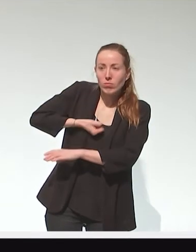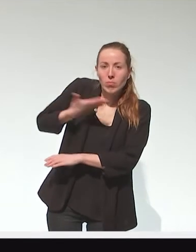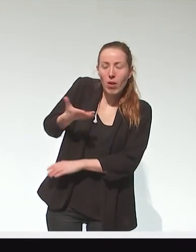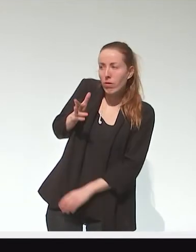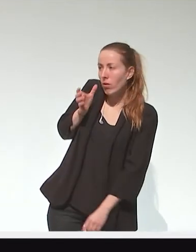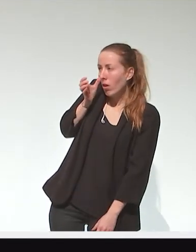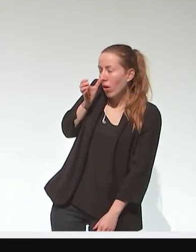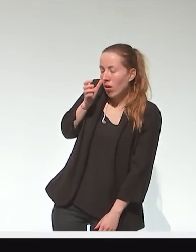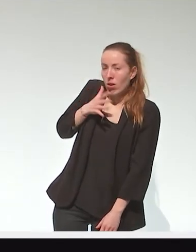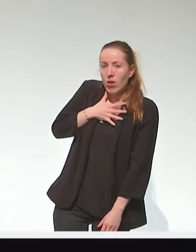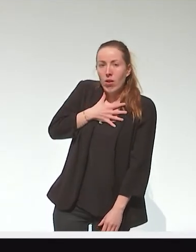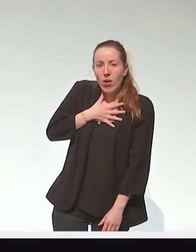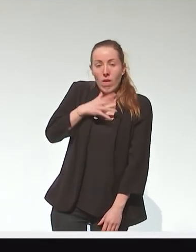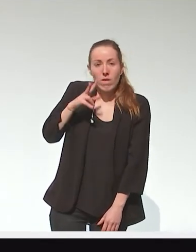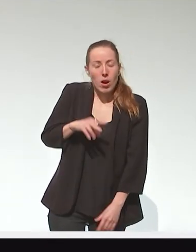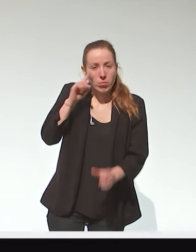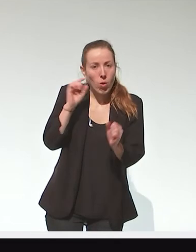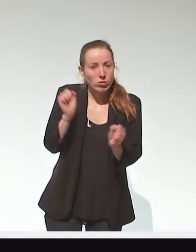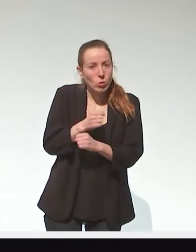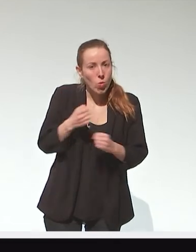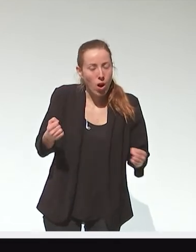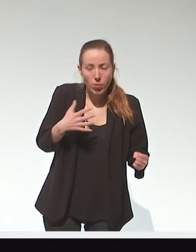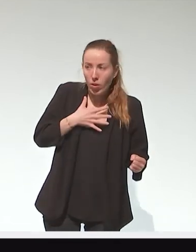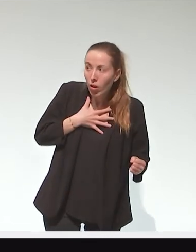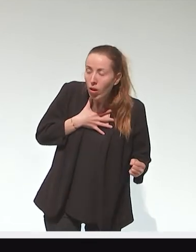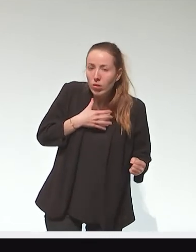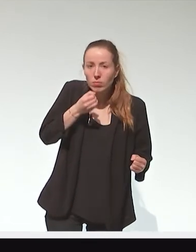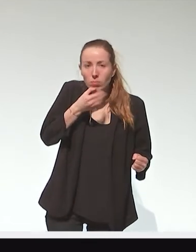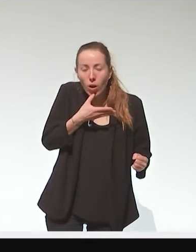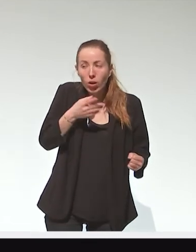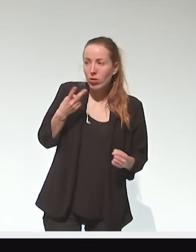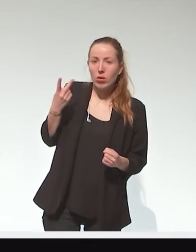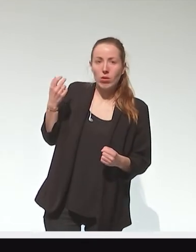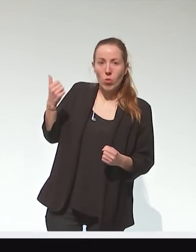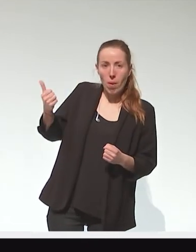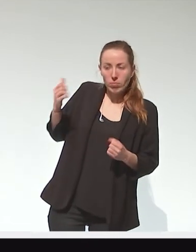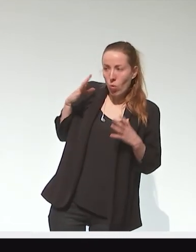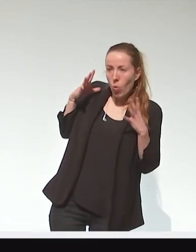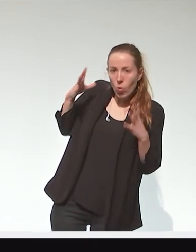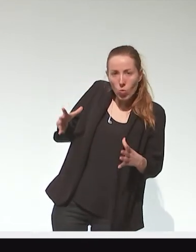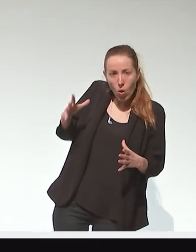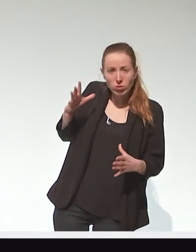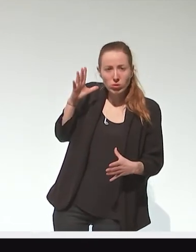the account that we've just heard from Louis Gustin. I'm impressed by his